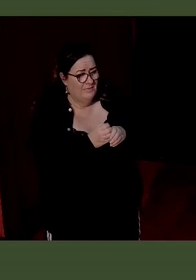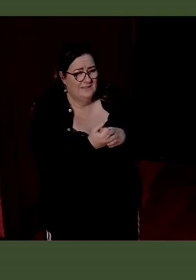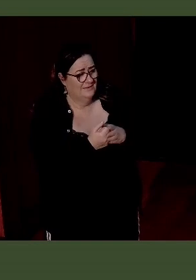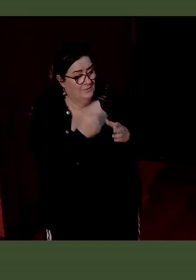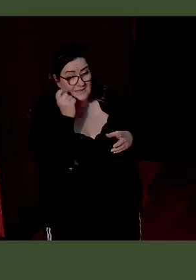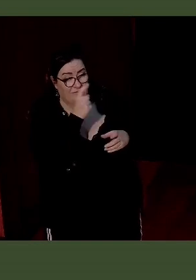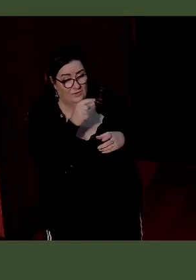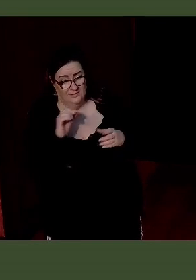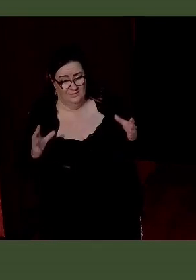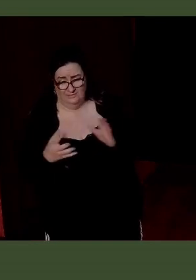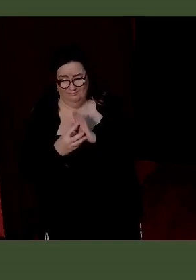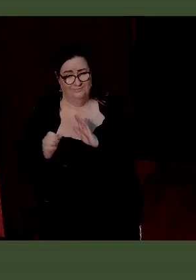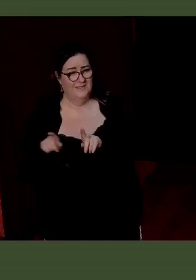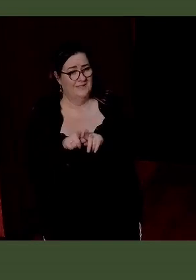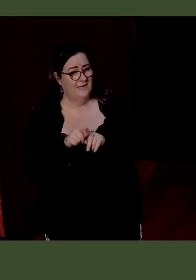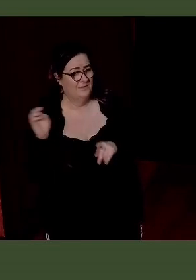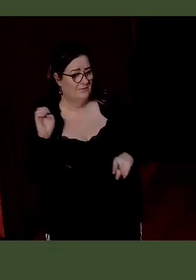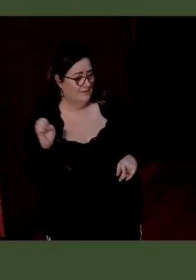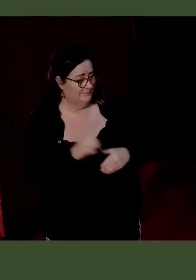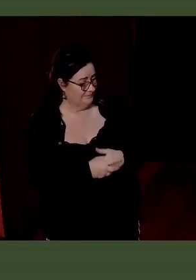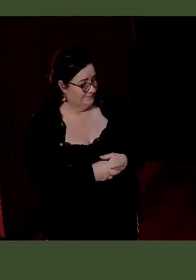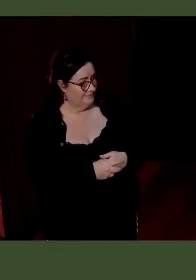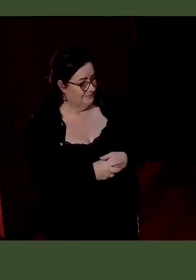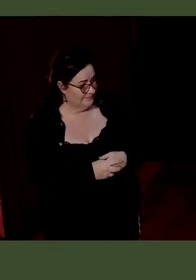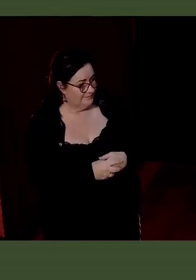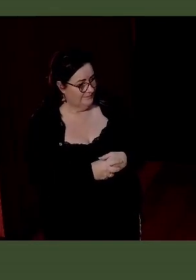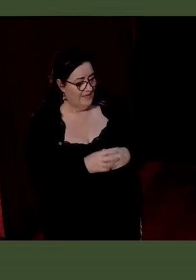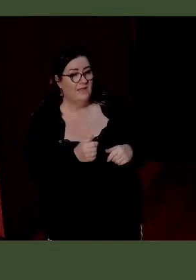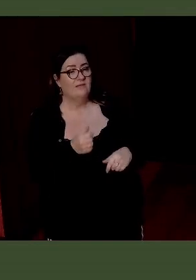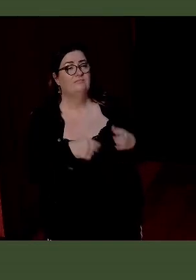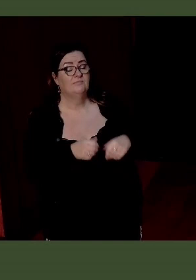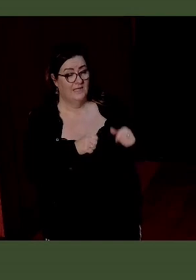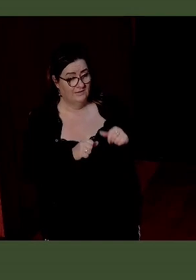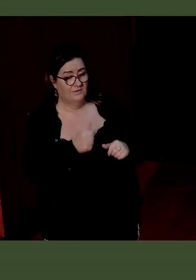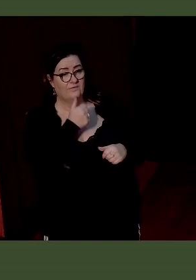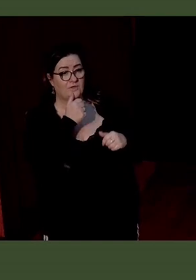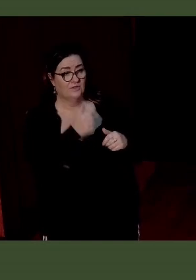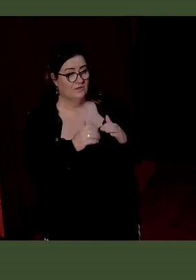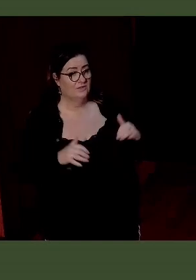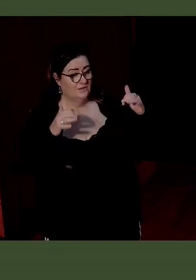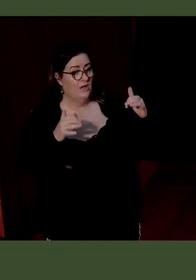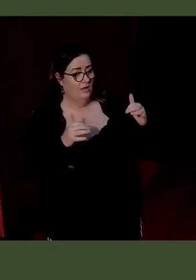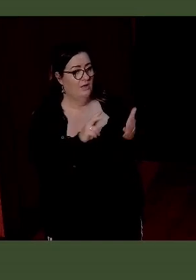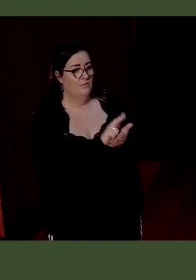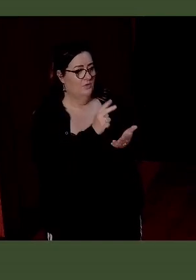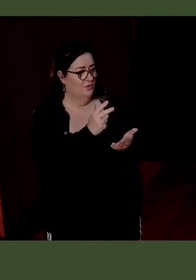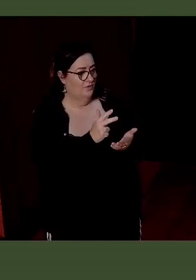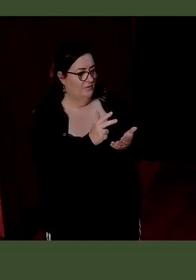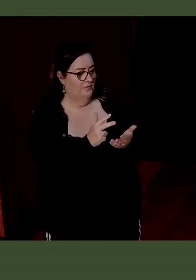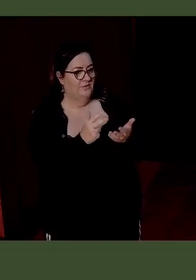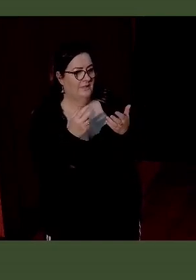businesses. In 1929, as I think most of you know, the first Dáil approved the Democratic Programme, which sets